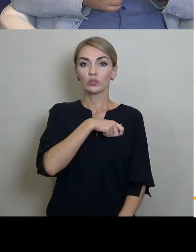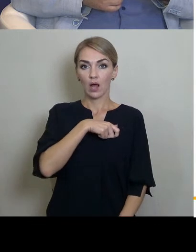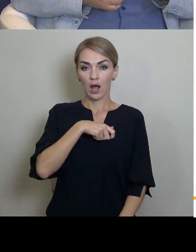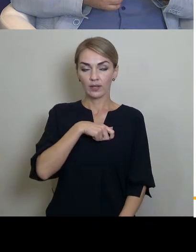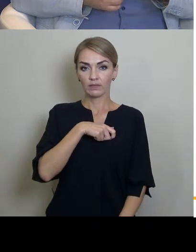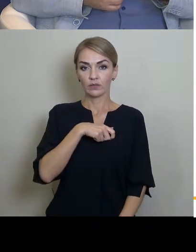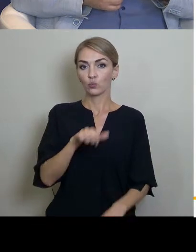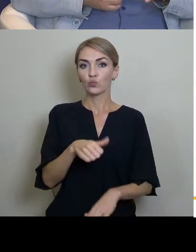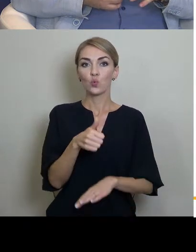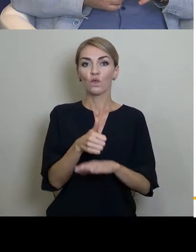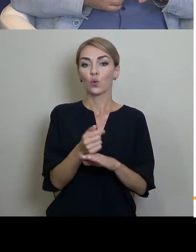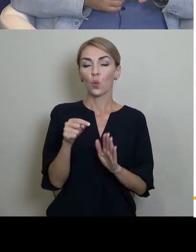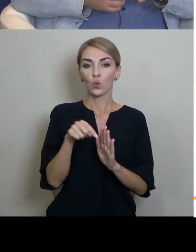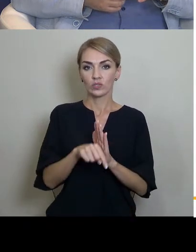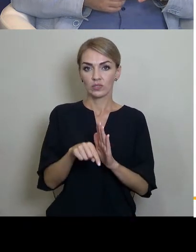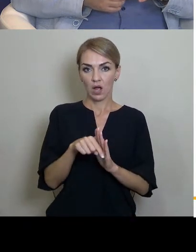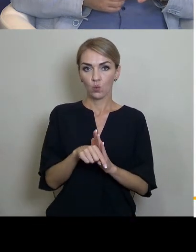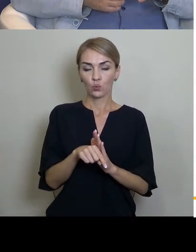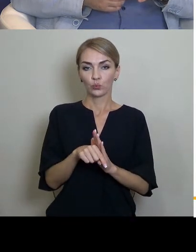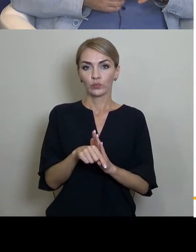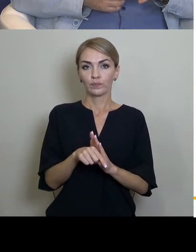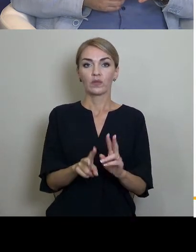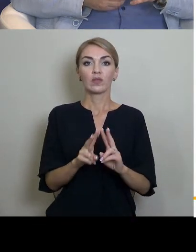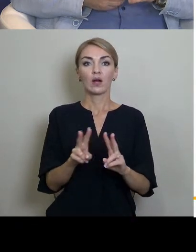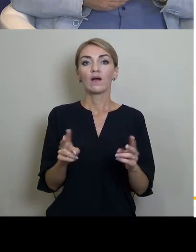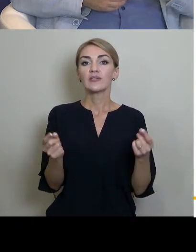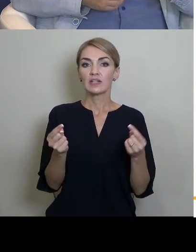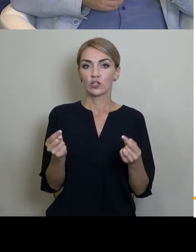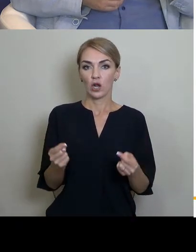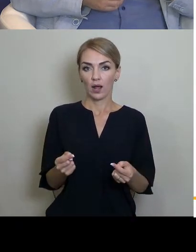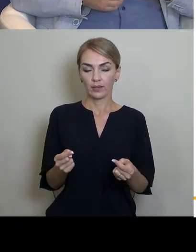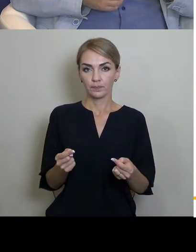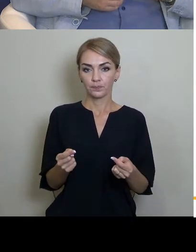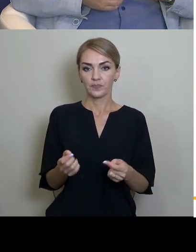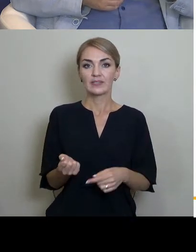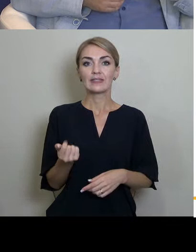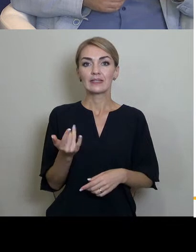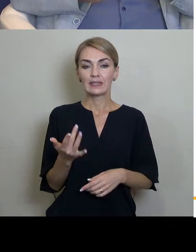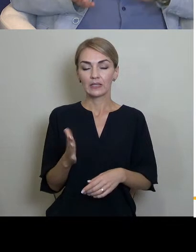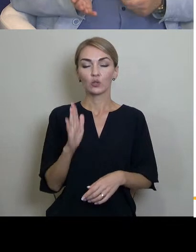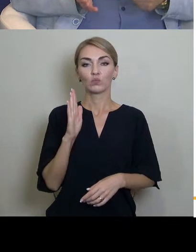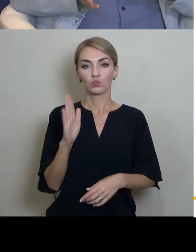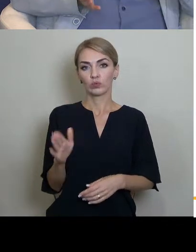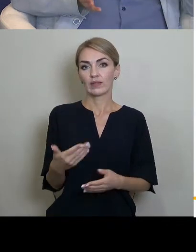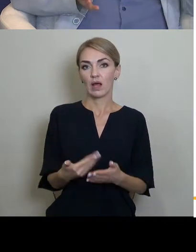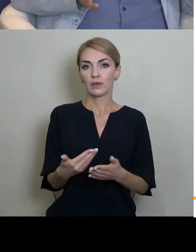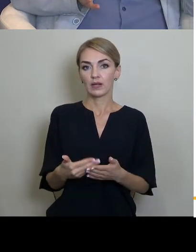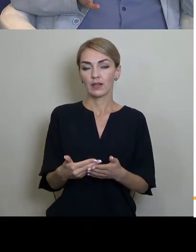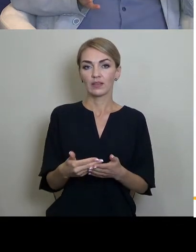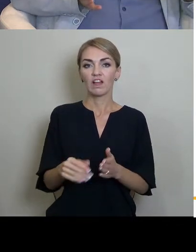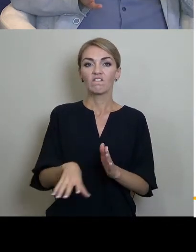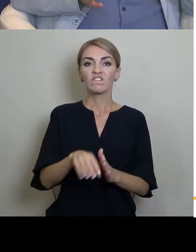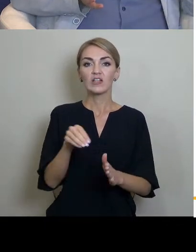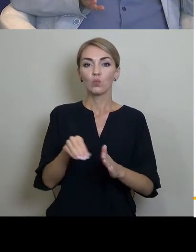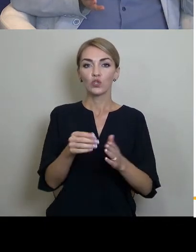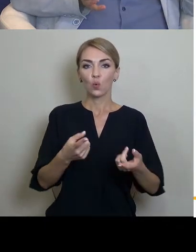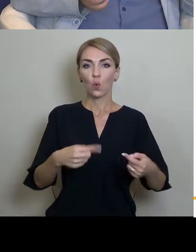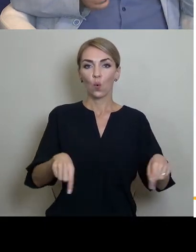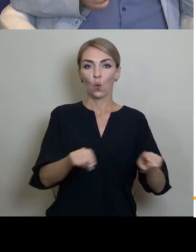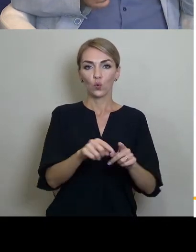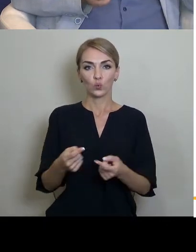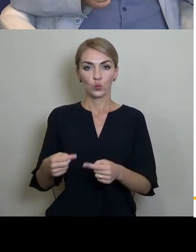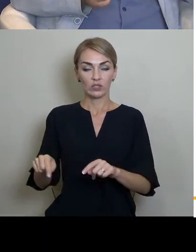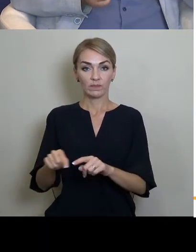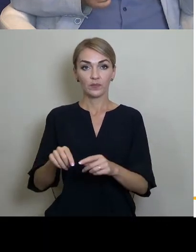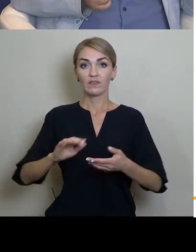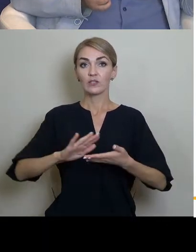of the constituencies, the number of the councillors is the key element that defines how many constituencies